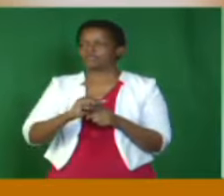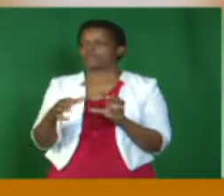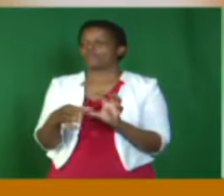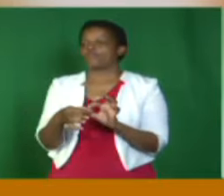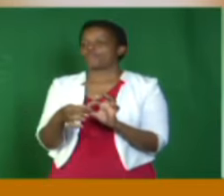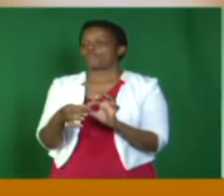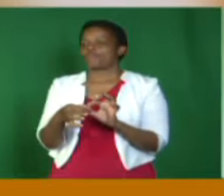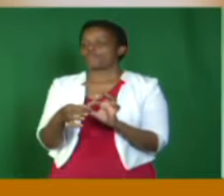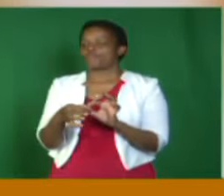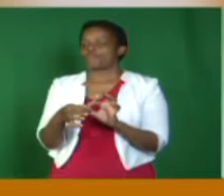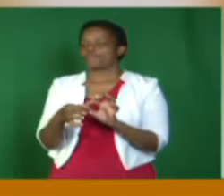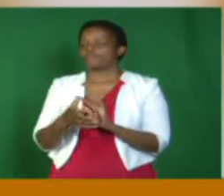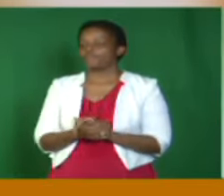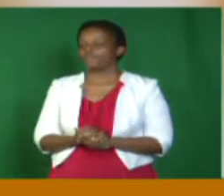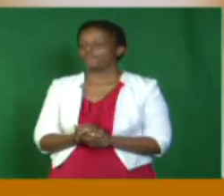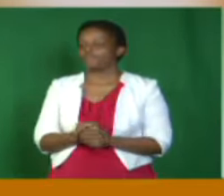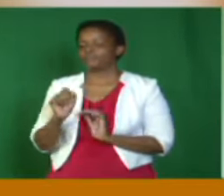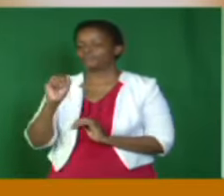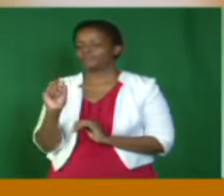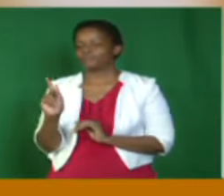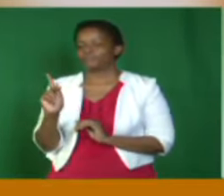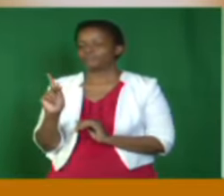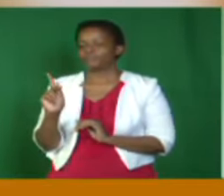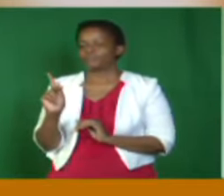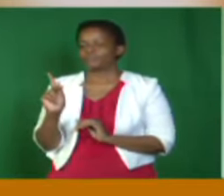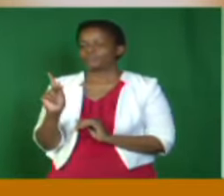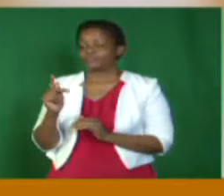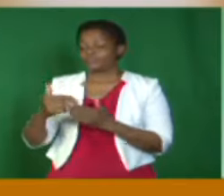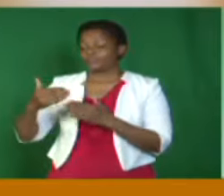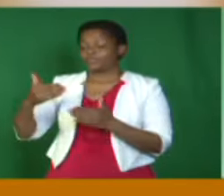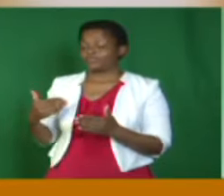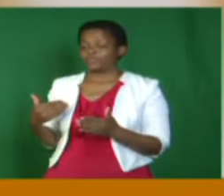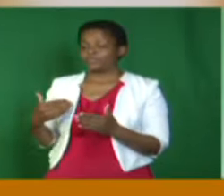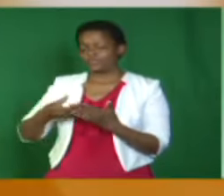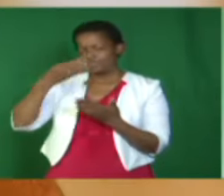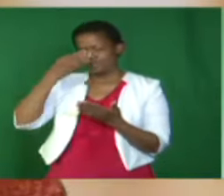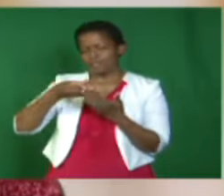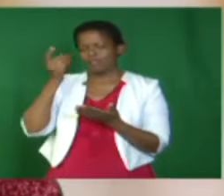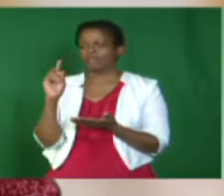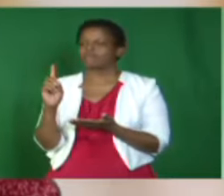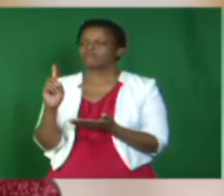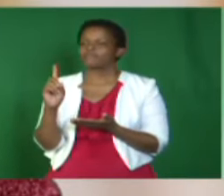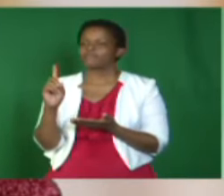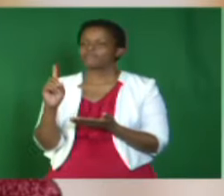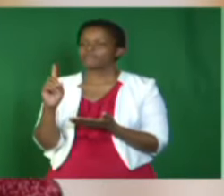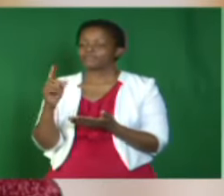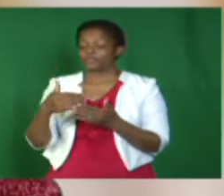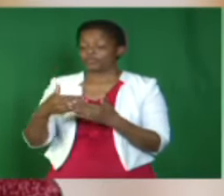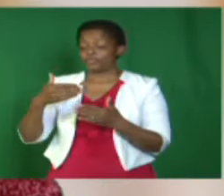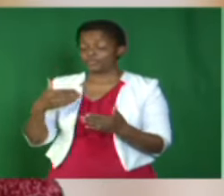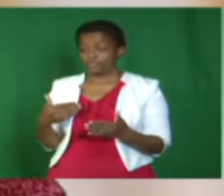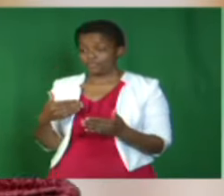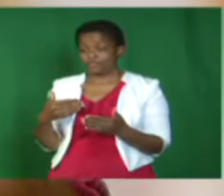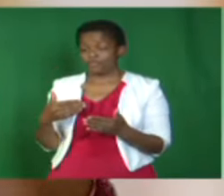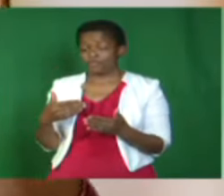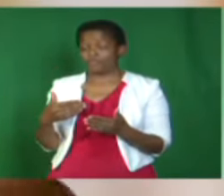home. Okay, so in our previous lesson, dear Lena, what we did was we actually